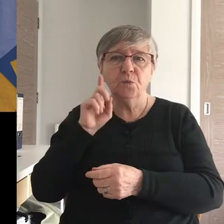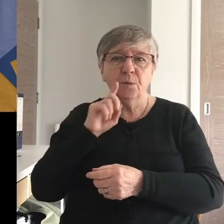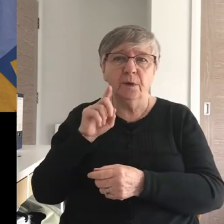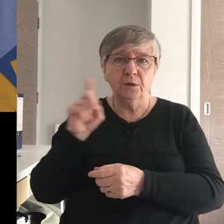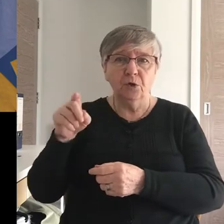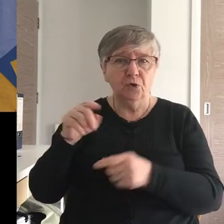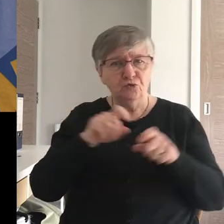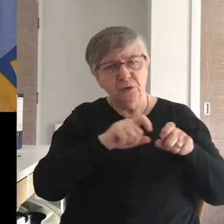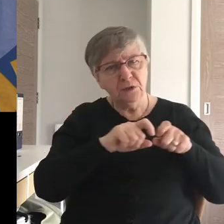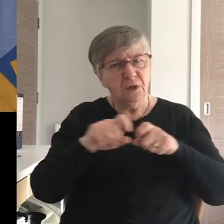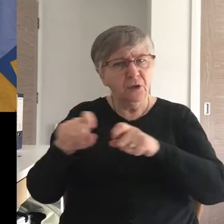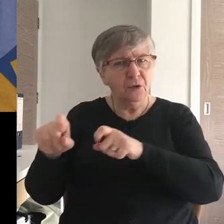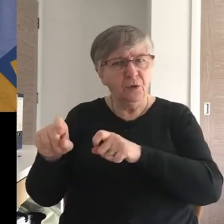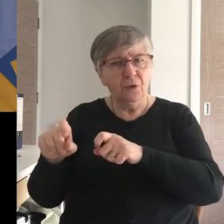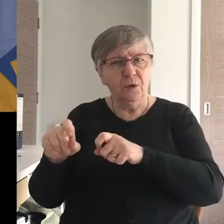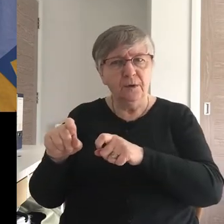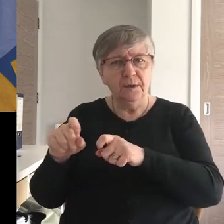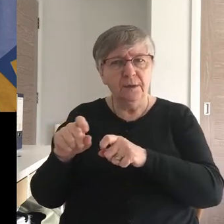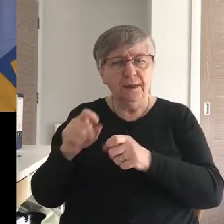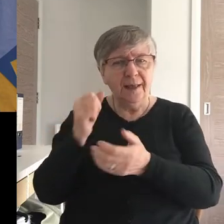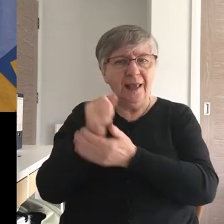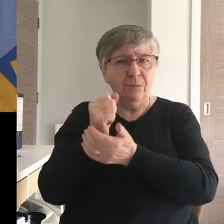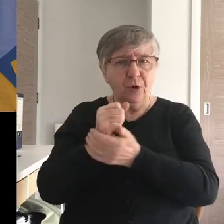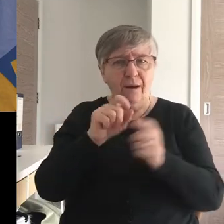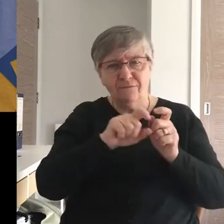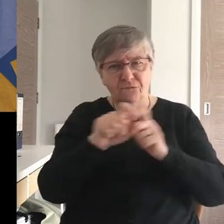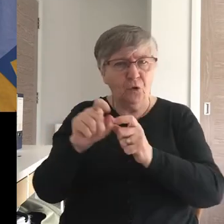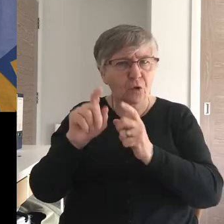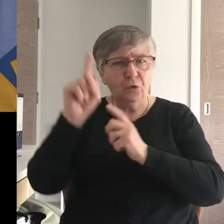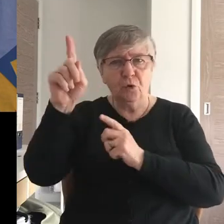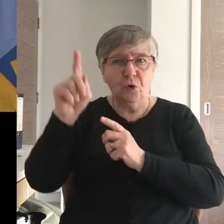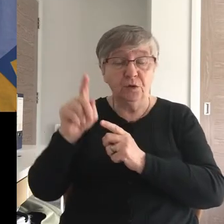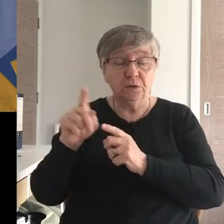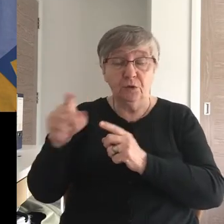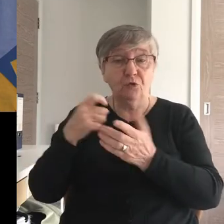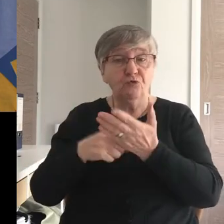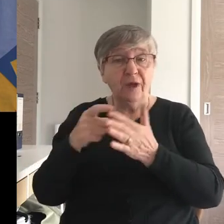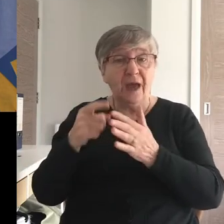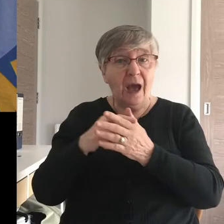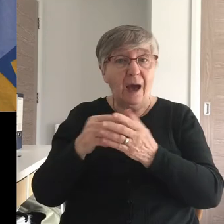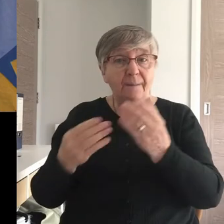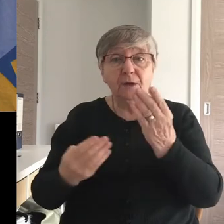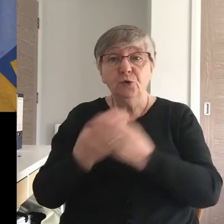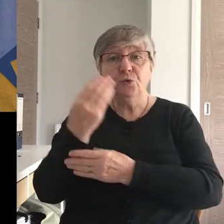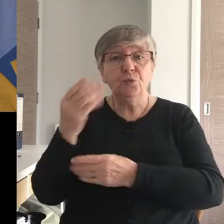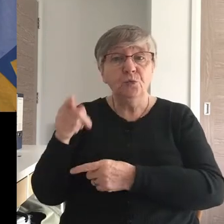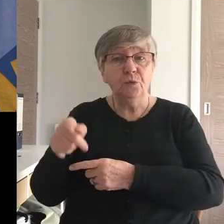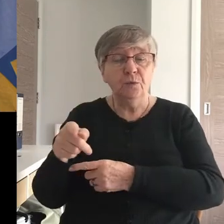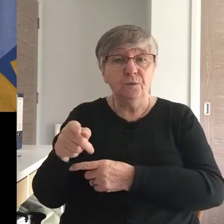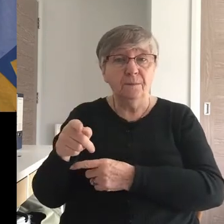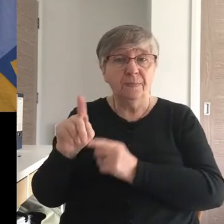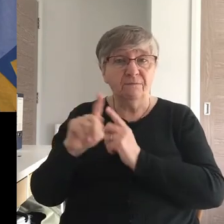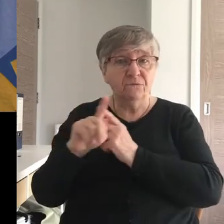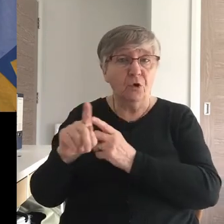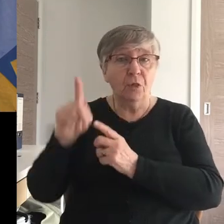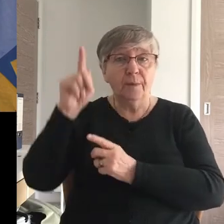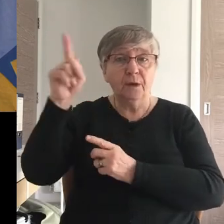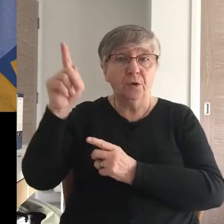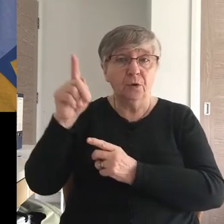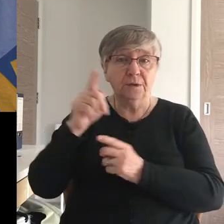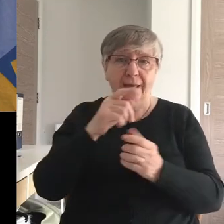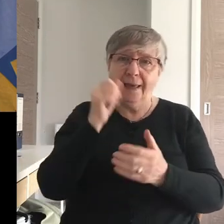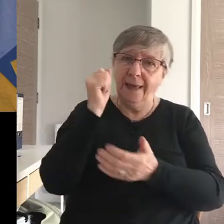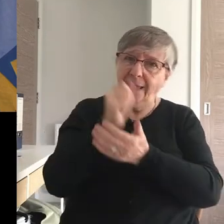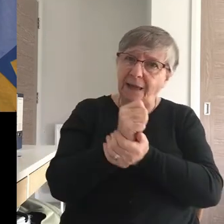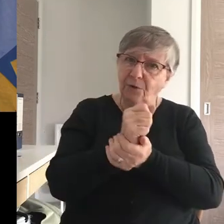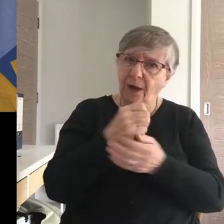of following God, of obeying God. Rahab's conversion seems new when she appears in the story. Abraham was a